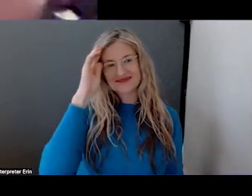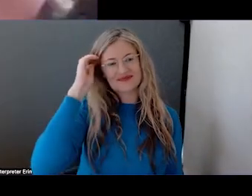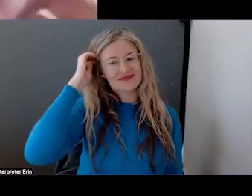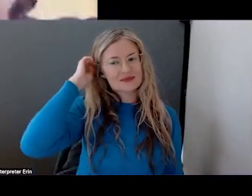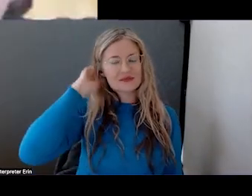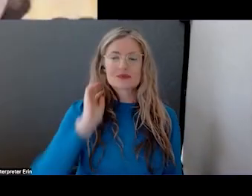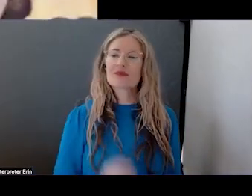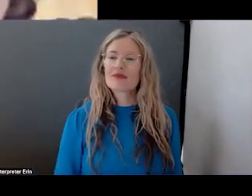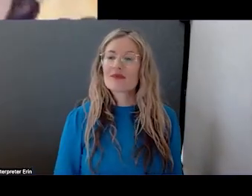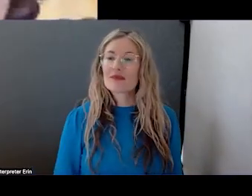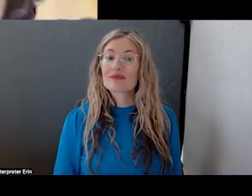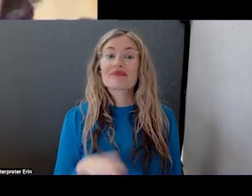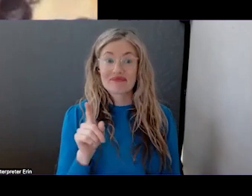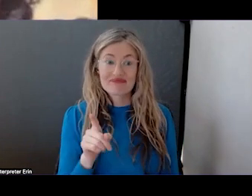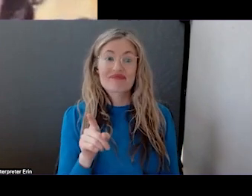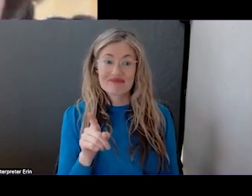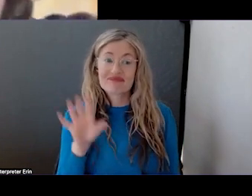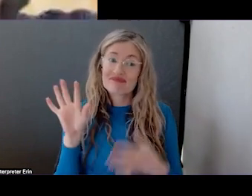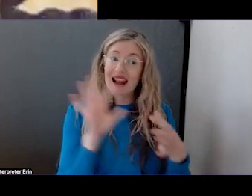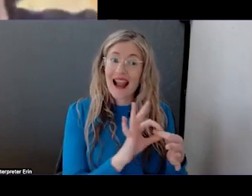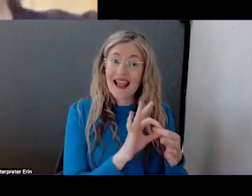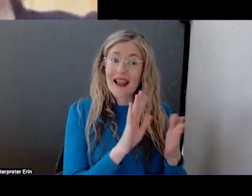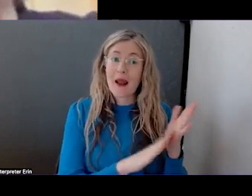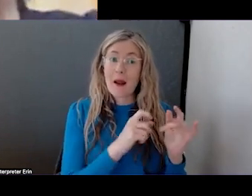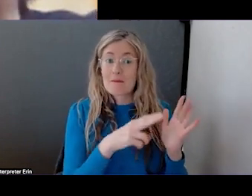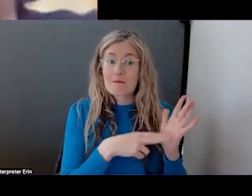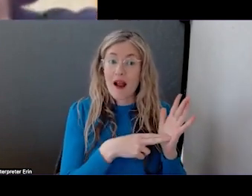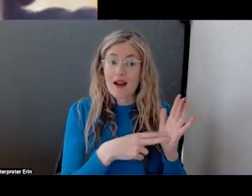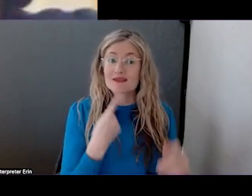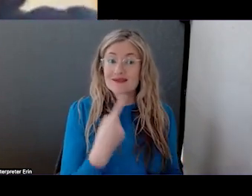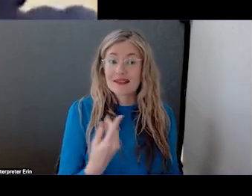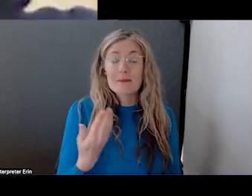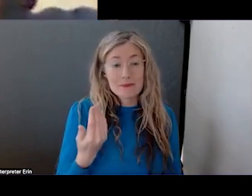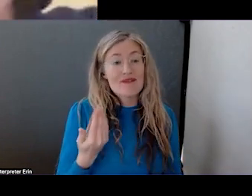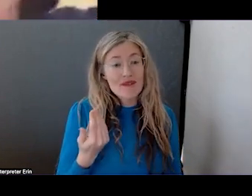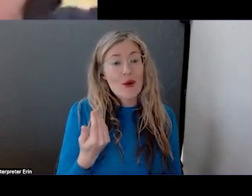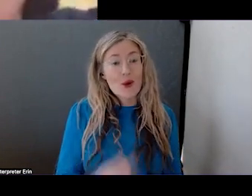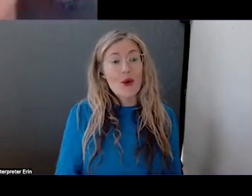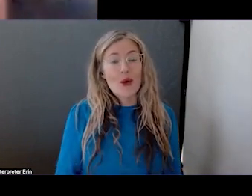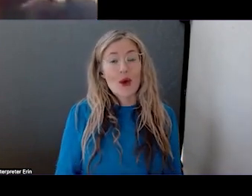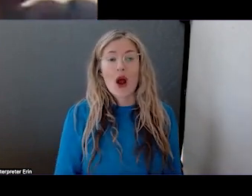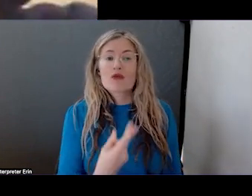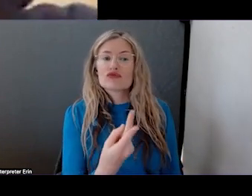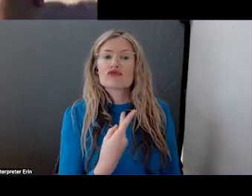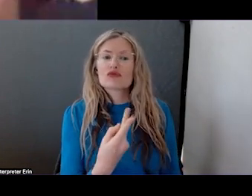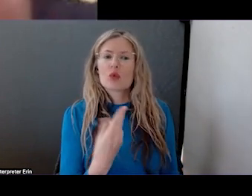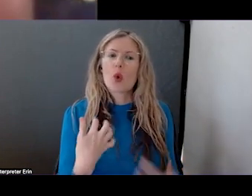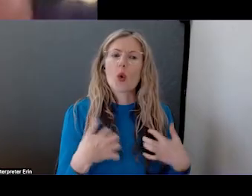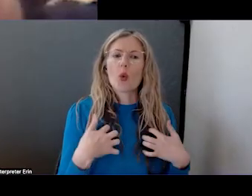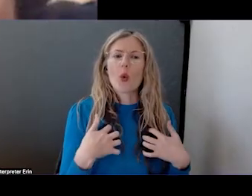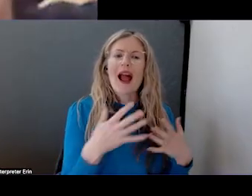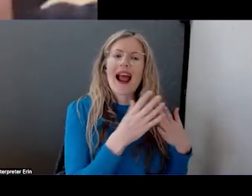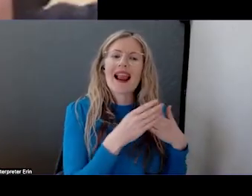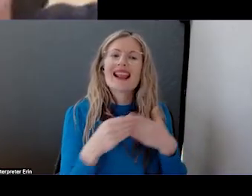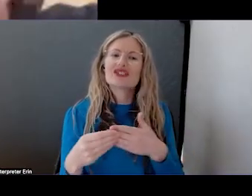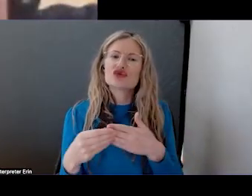I would like to go back to what Martin said. We are both very interested in leadership for